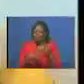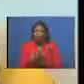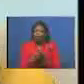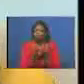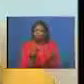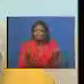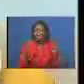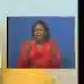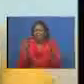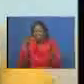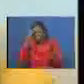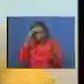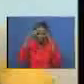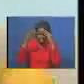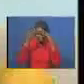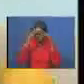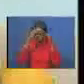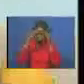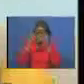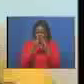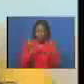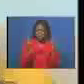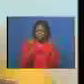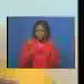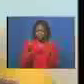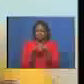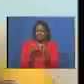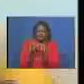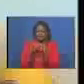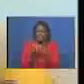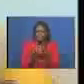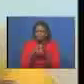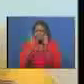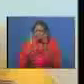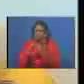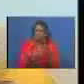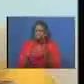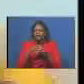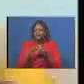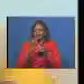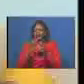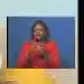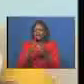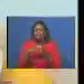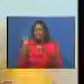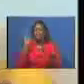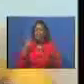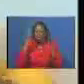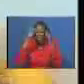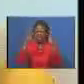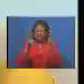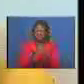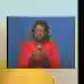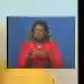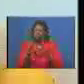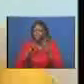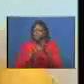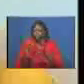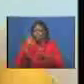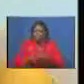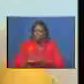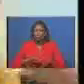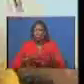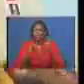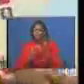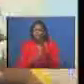study normal so I think our work is more to create awareness to create role models I think what we have really done is to create